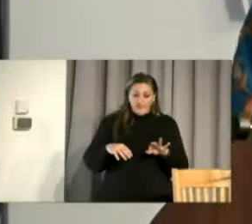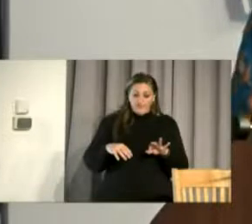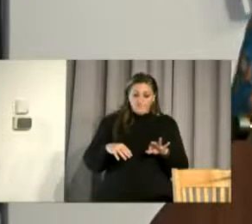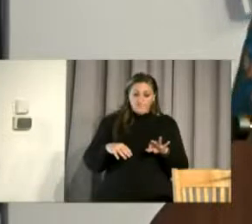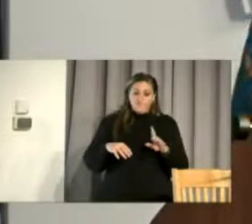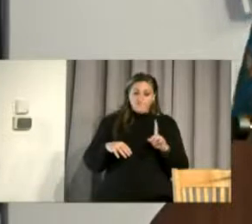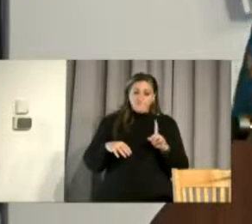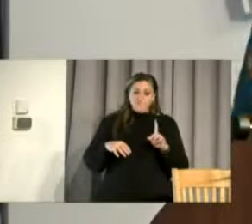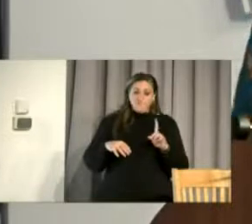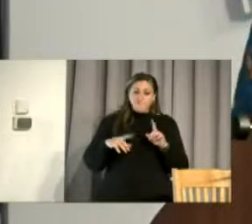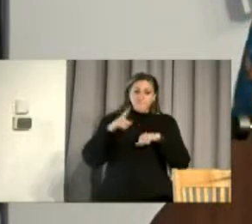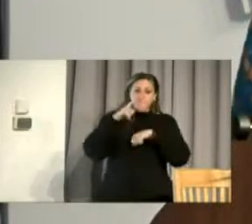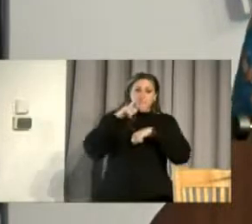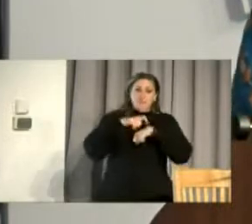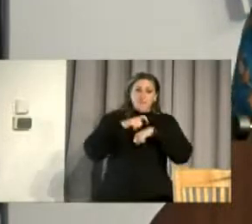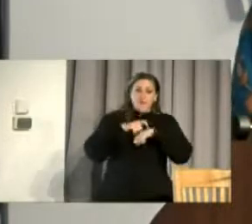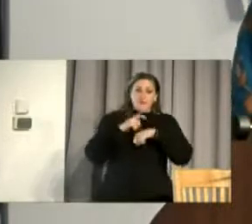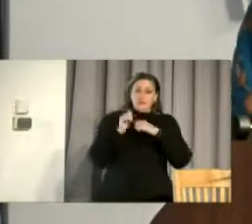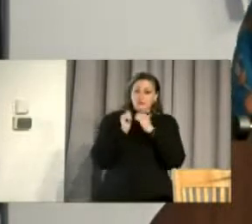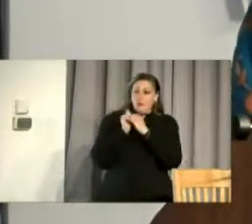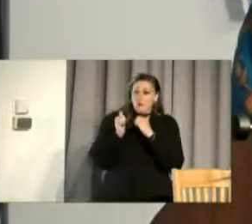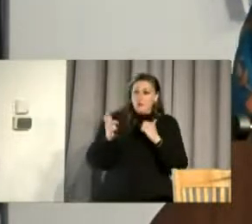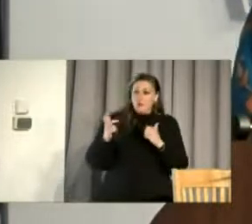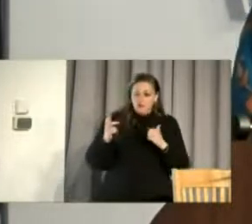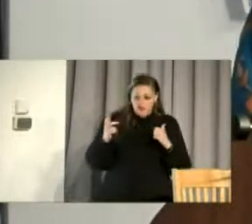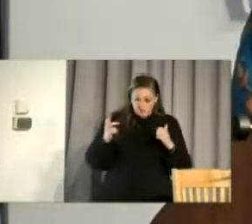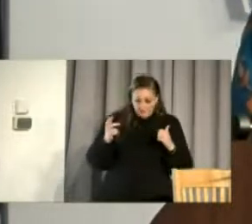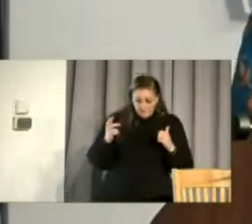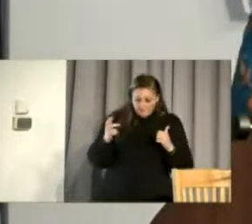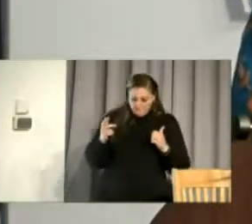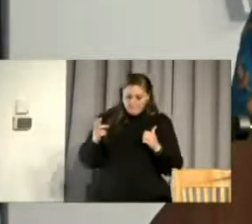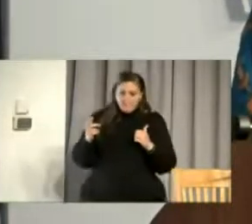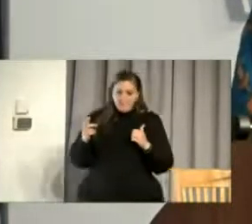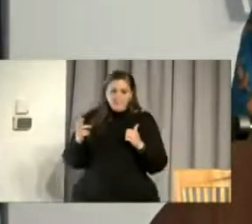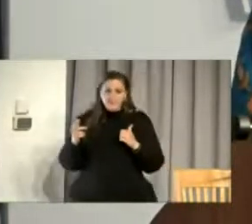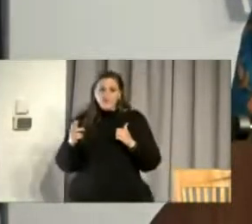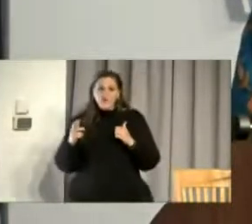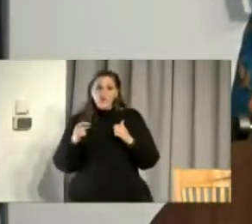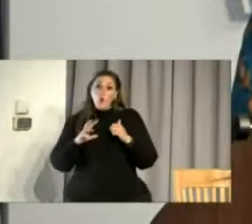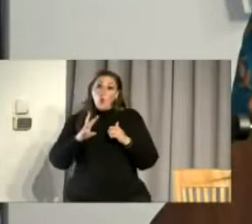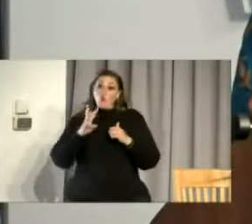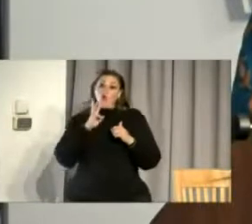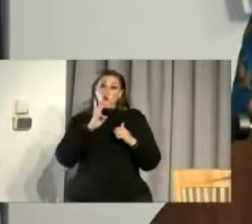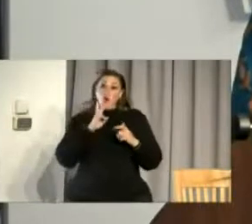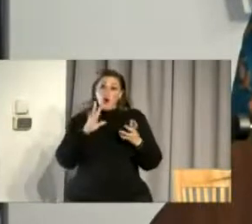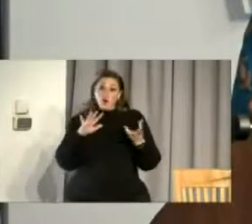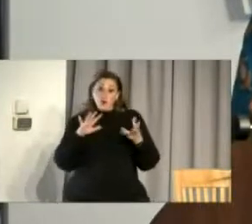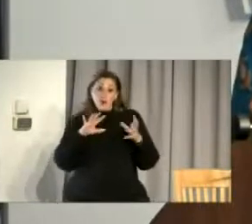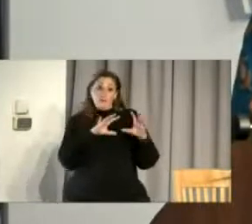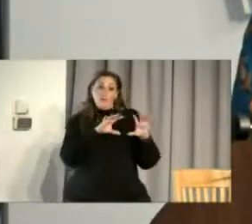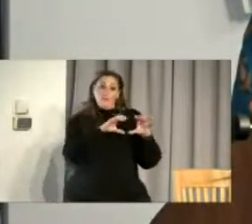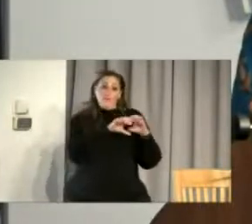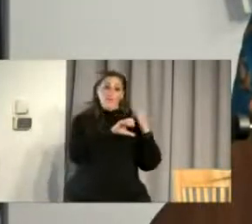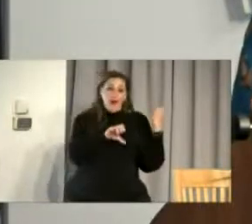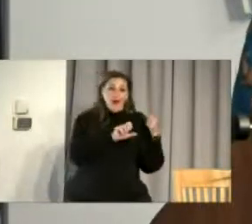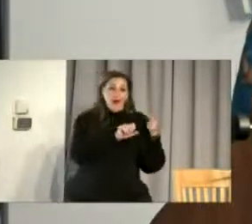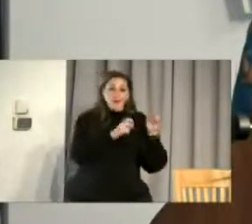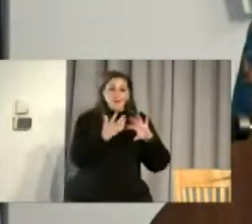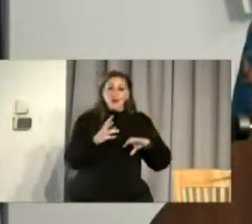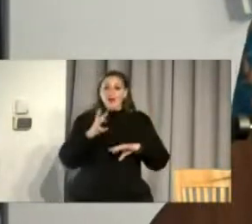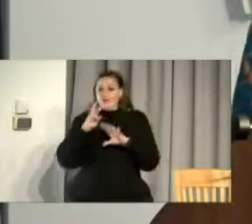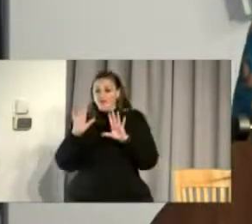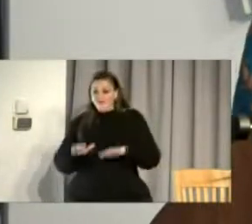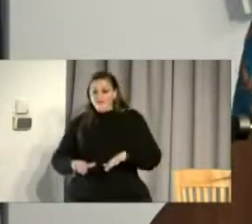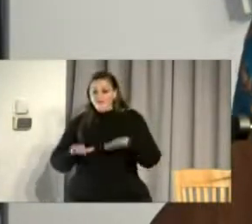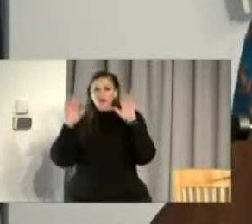time that you spend without water because of the bursting of the water pipes, then the flooding, then